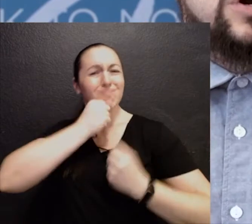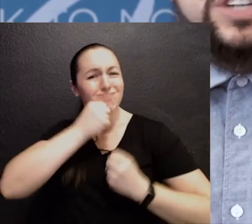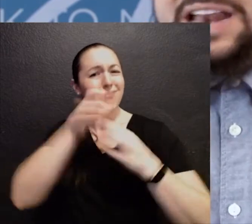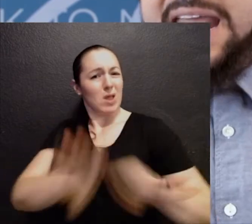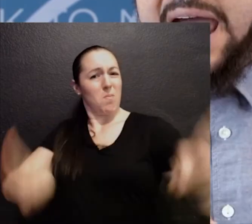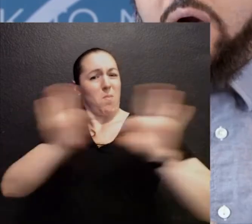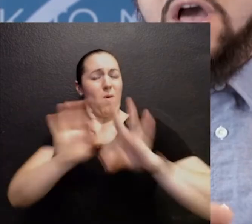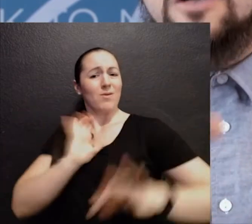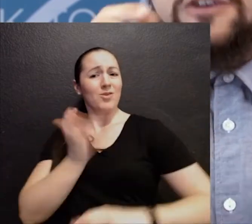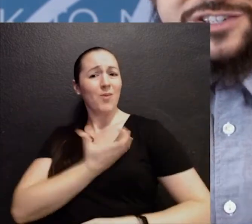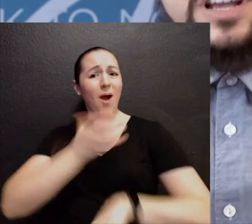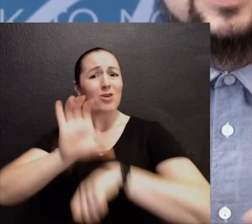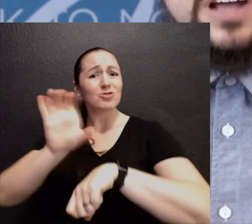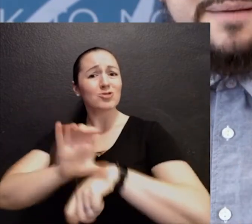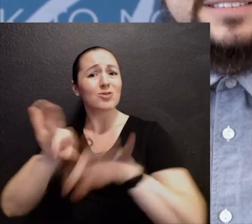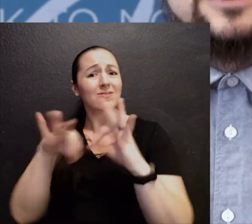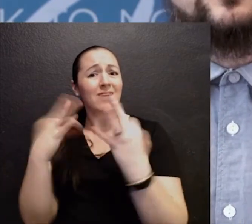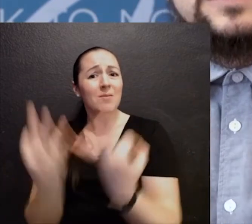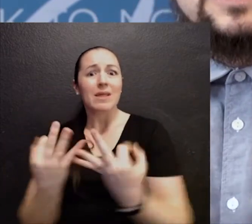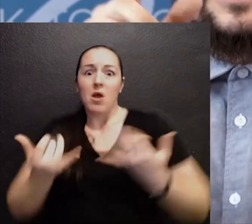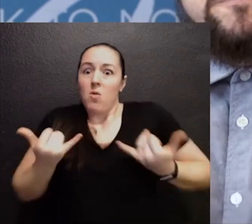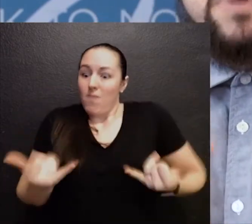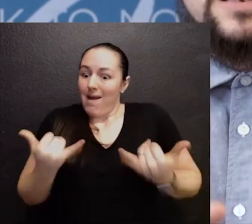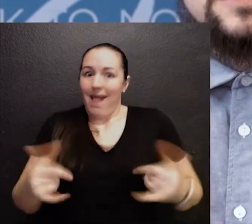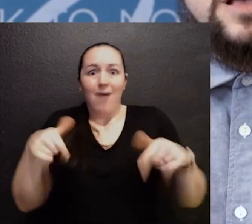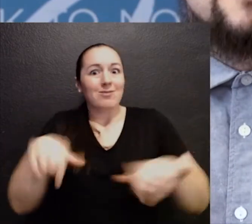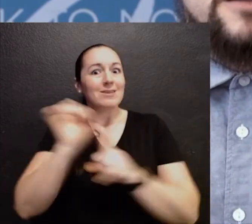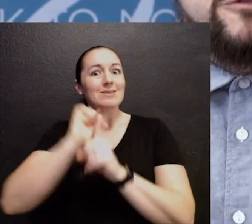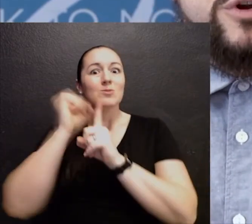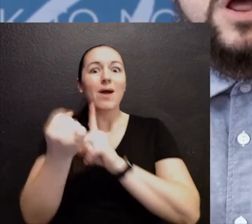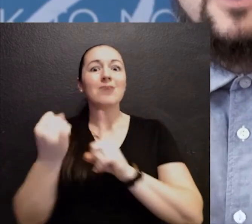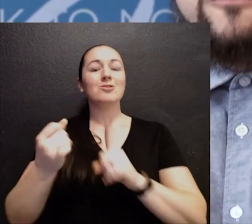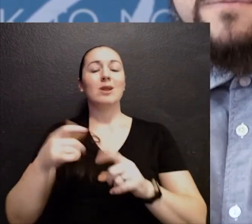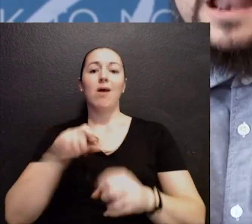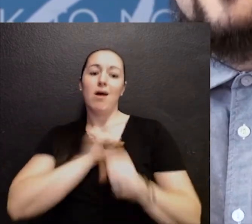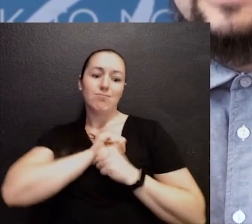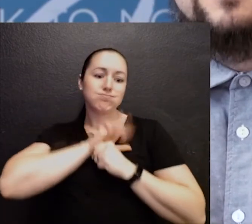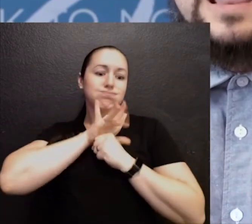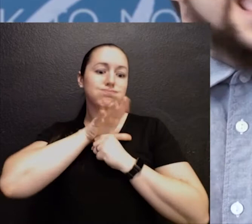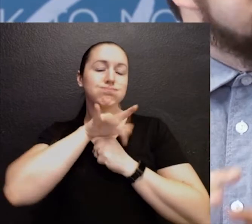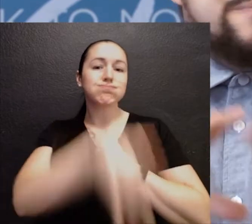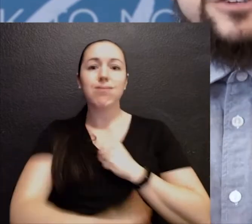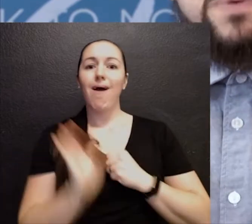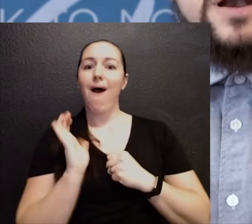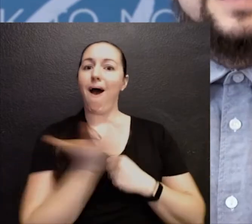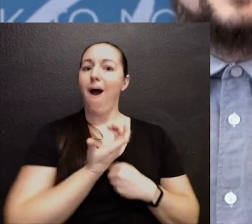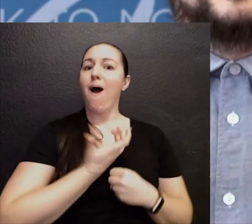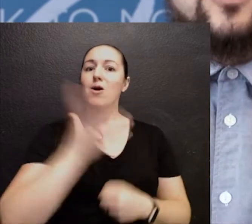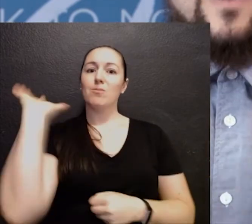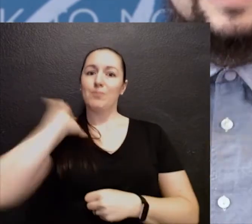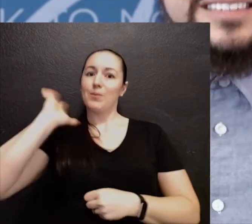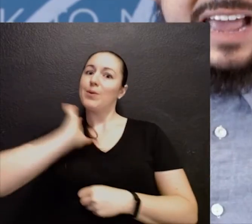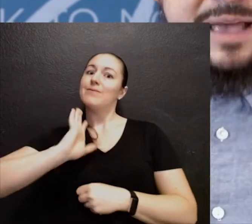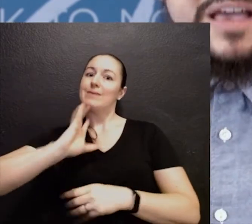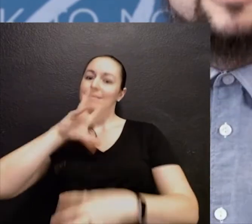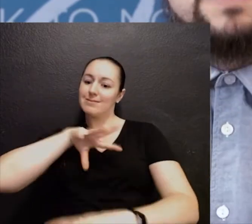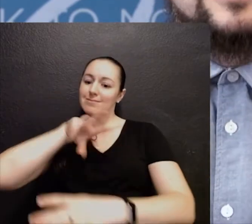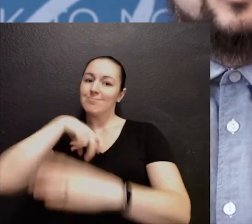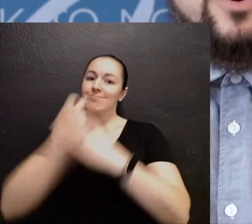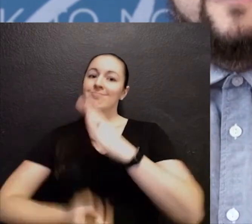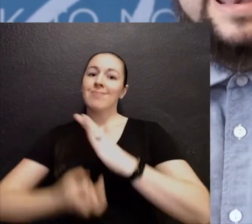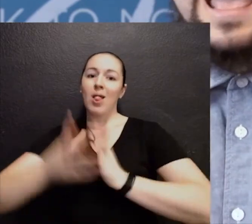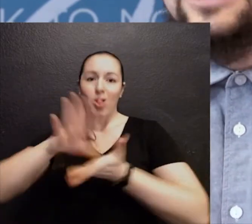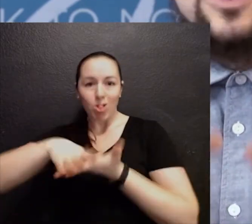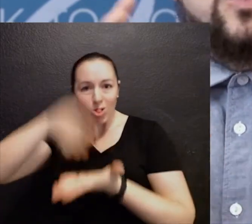our church. And now, for such a time as this, we see the abundance of that fruit from that investment. And the best part is that Christ's name is